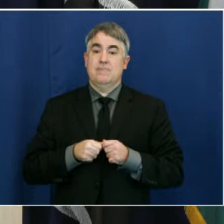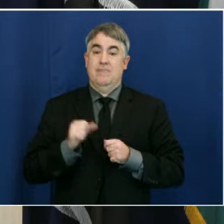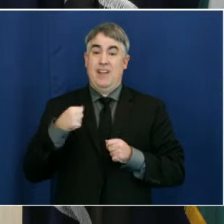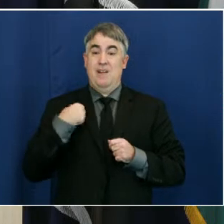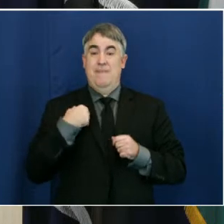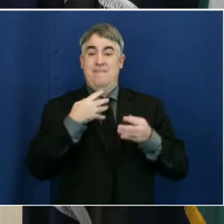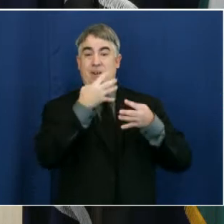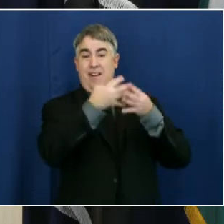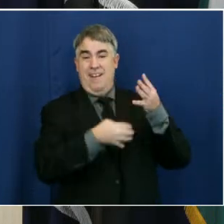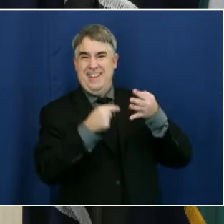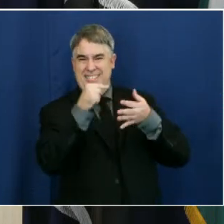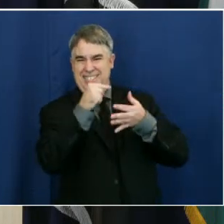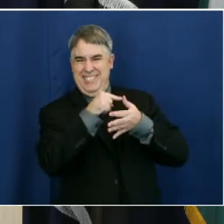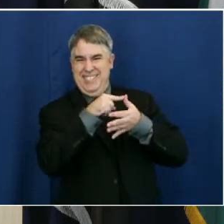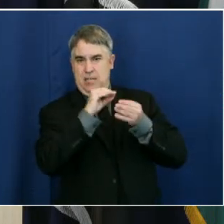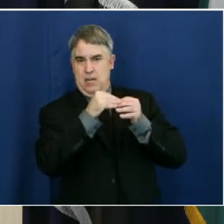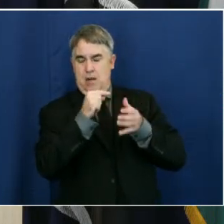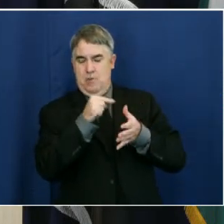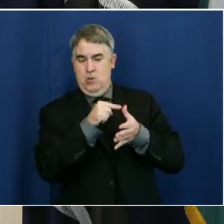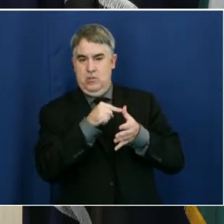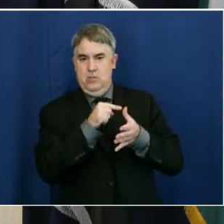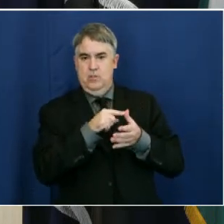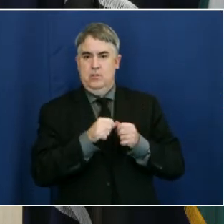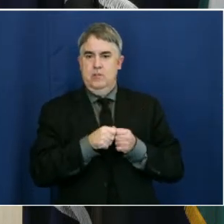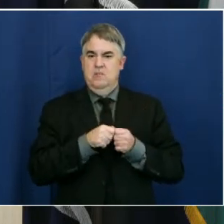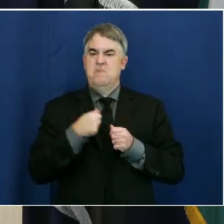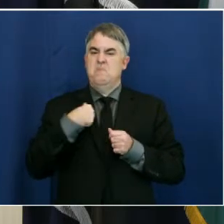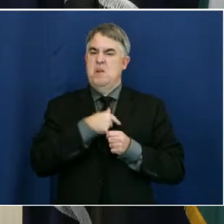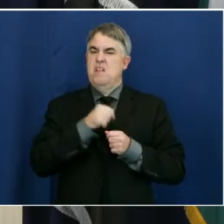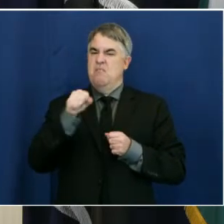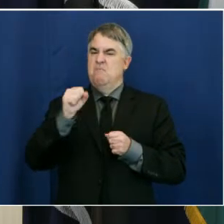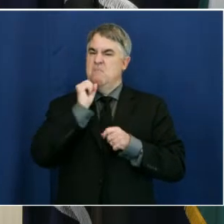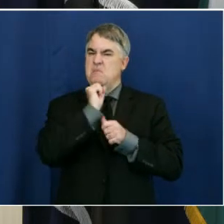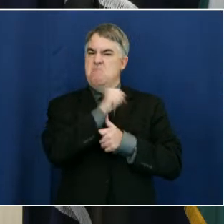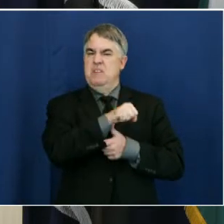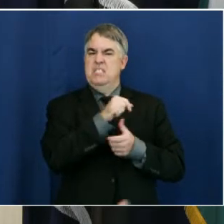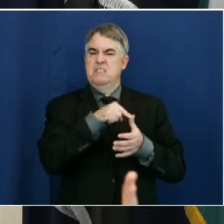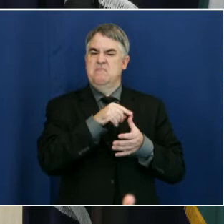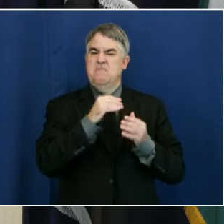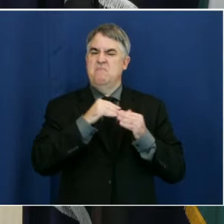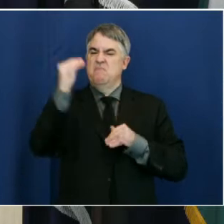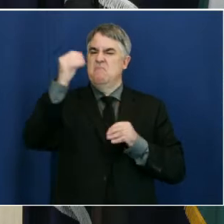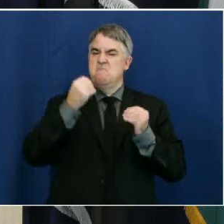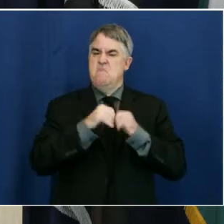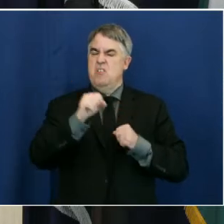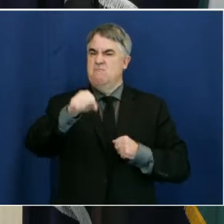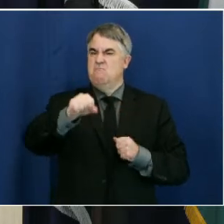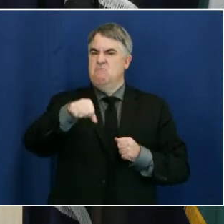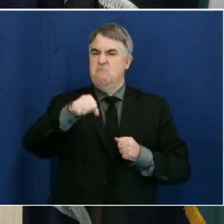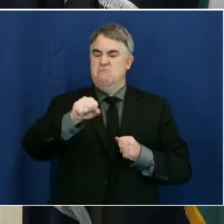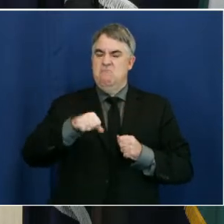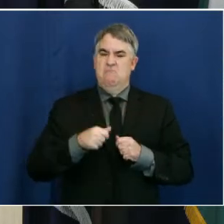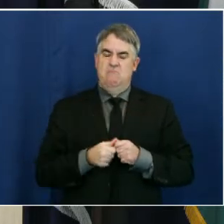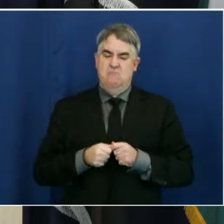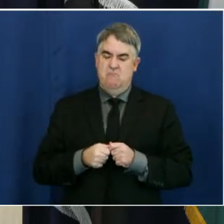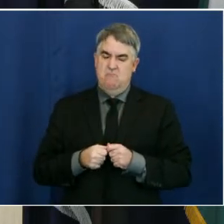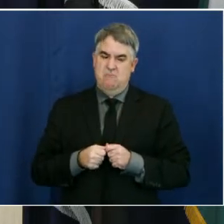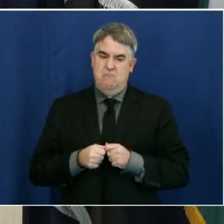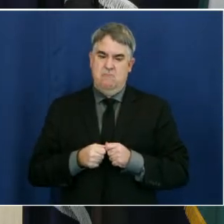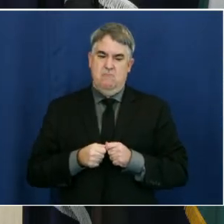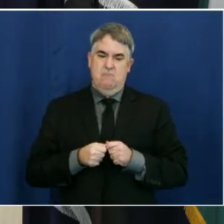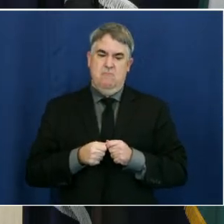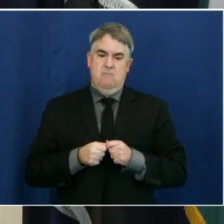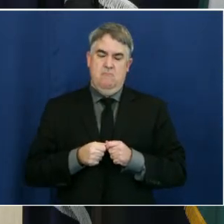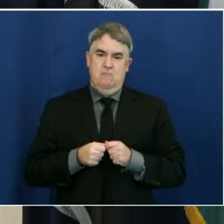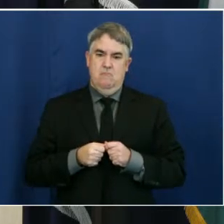181,000. I believe that we will not only meet but surpass that goal of dosages administered, and so